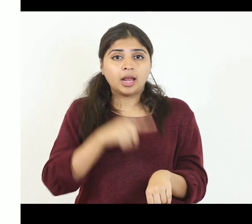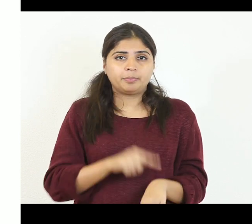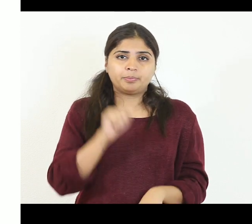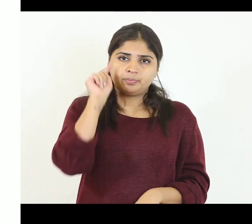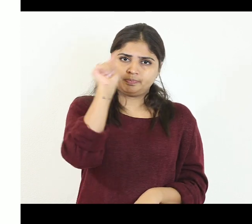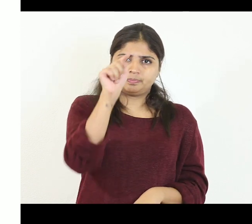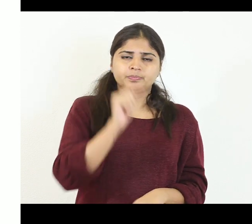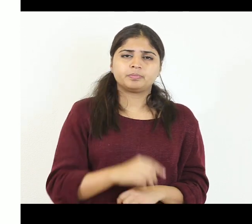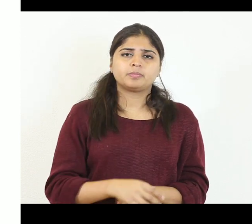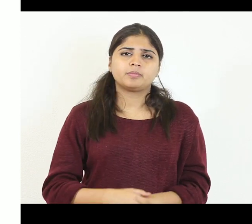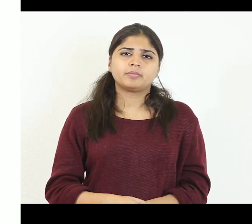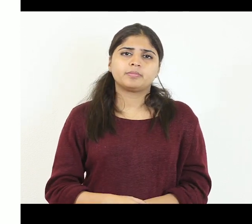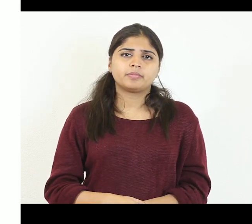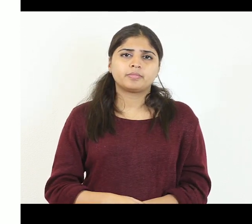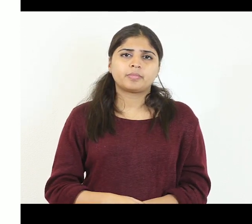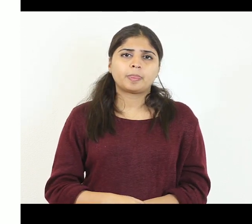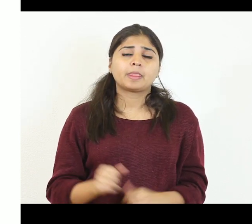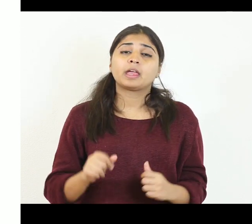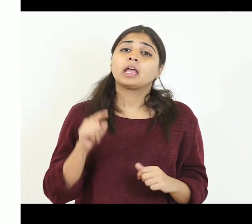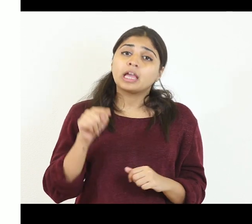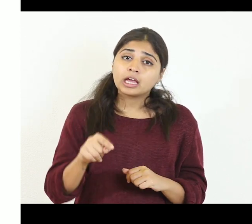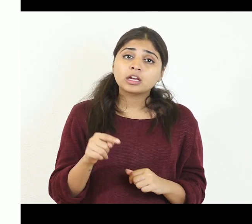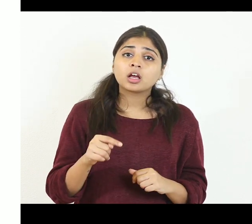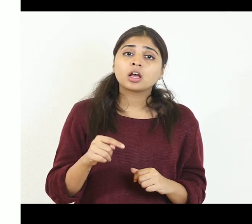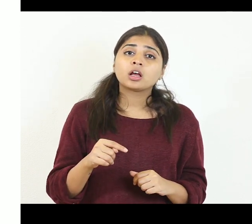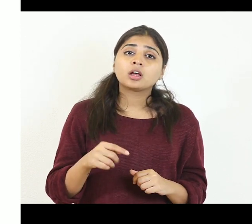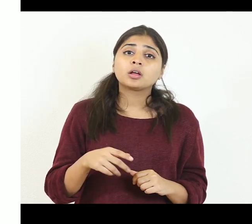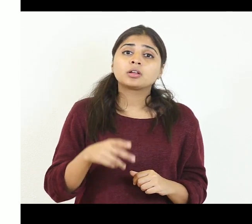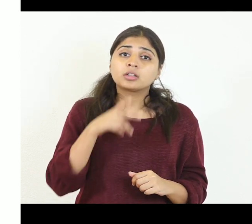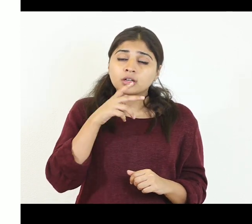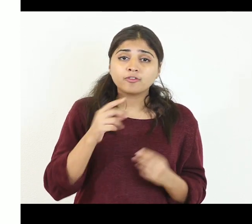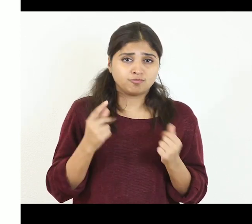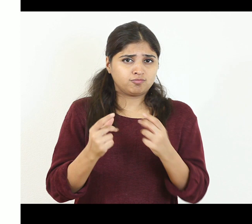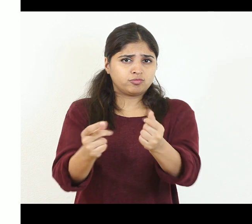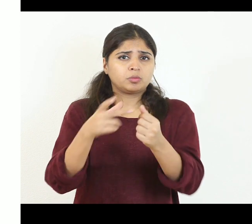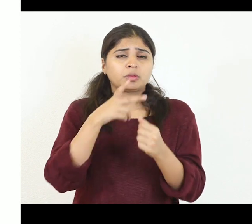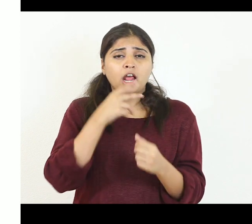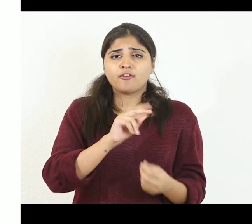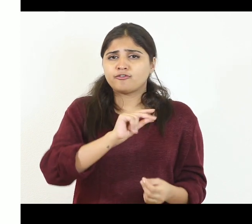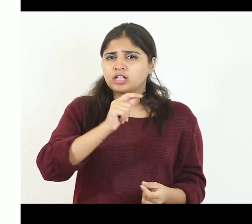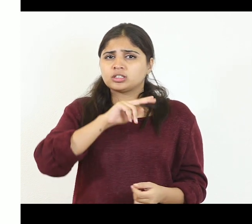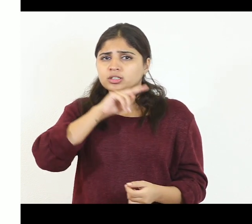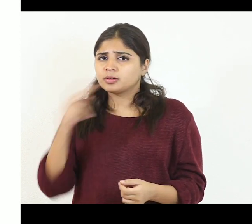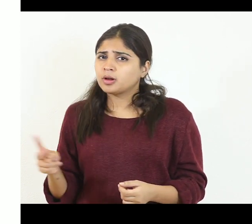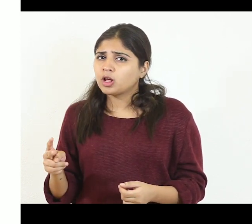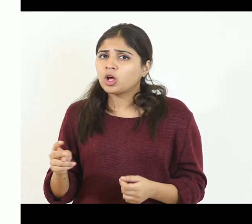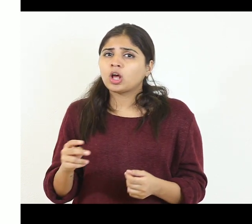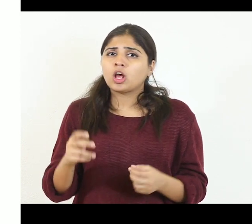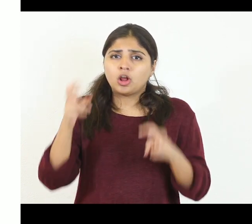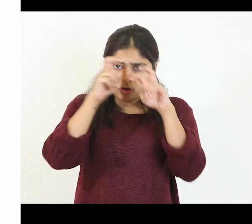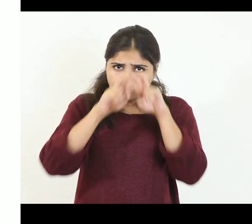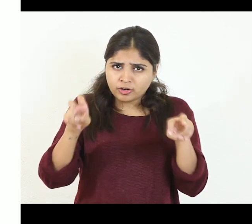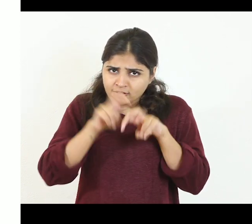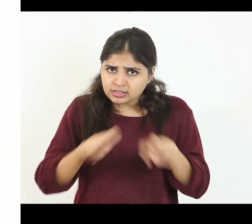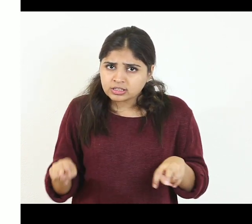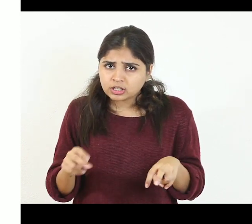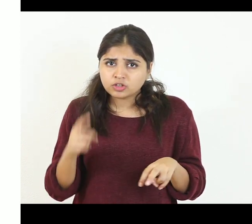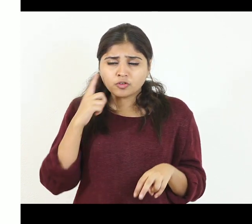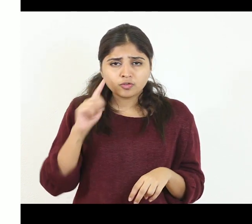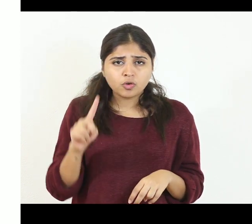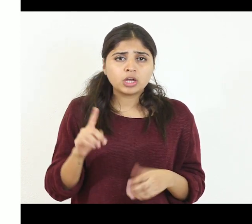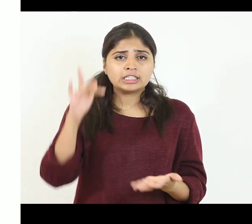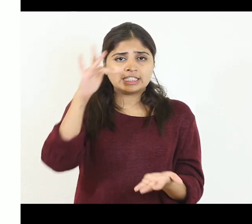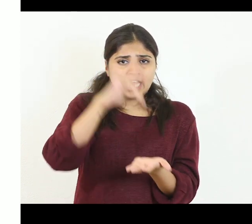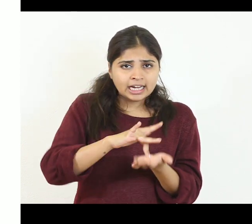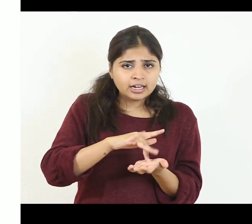It accelerates incident response and forensic investigation through centralized management and